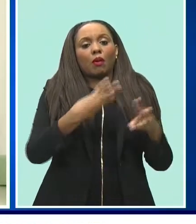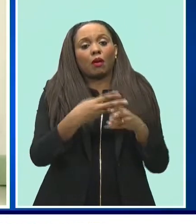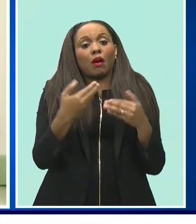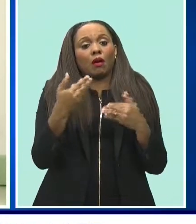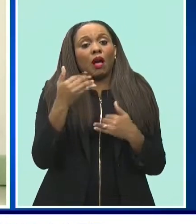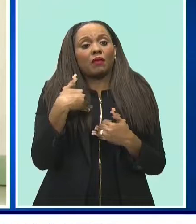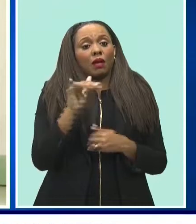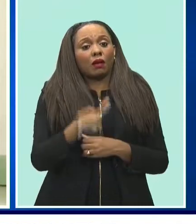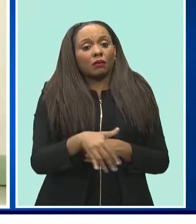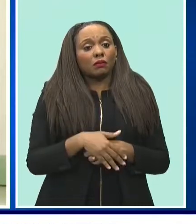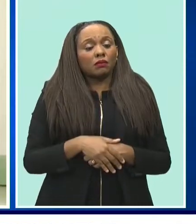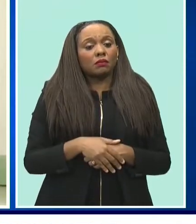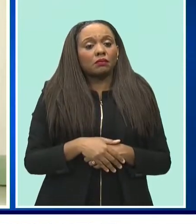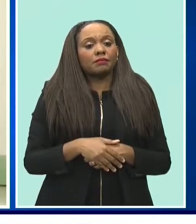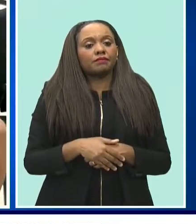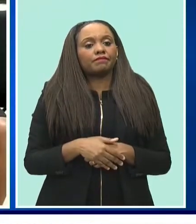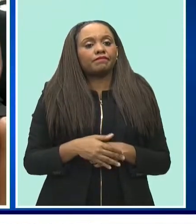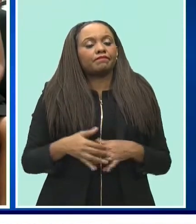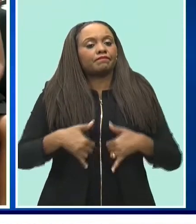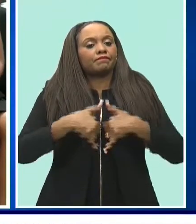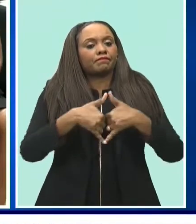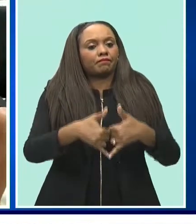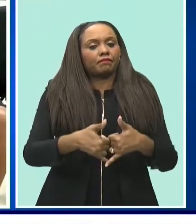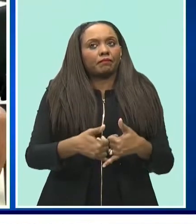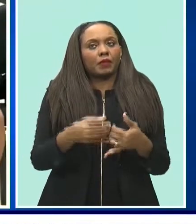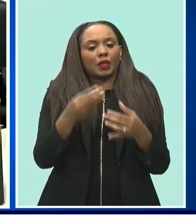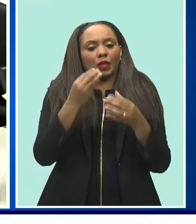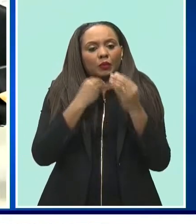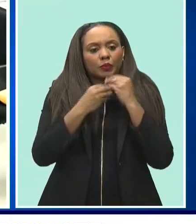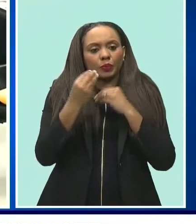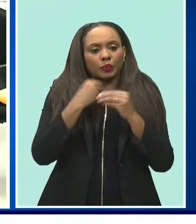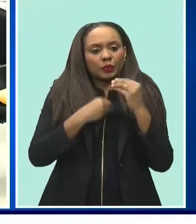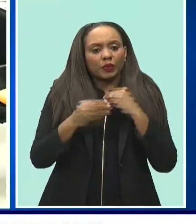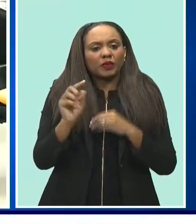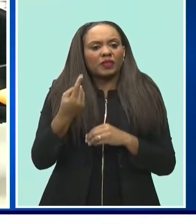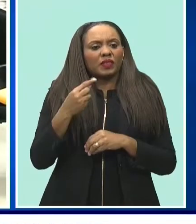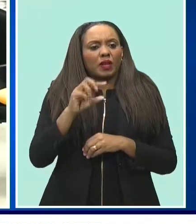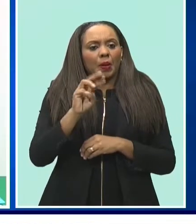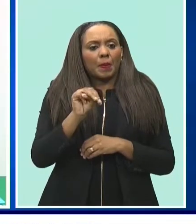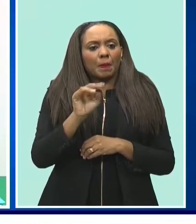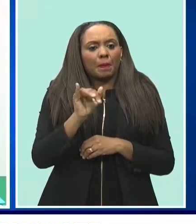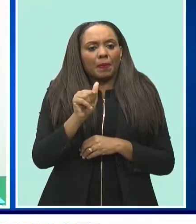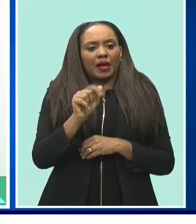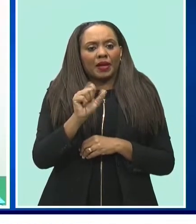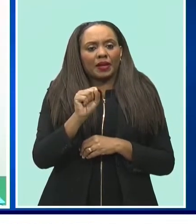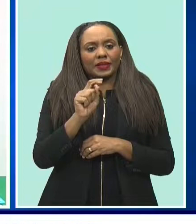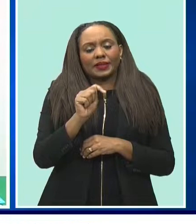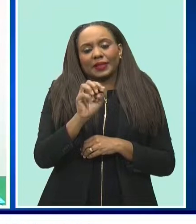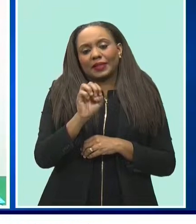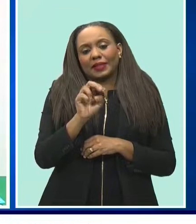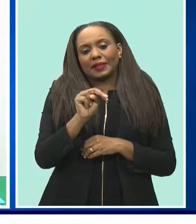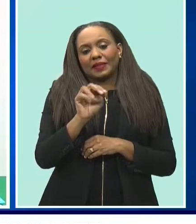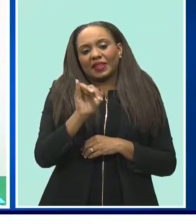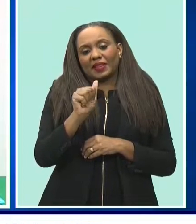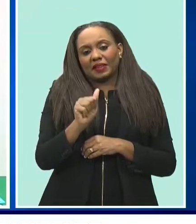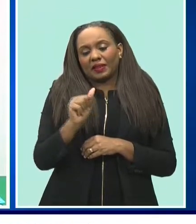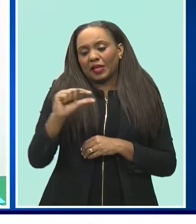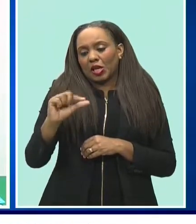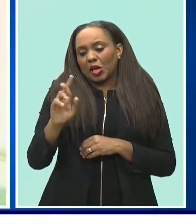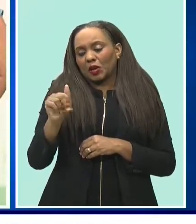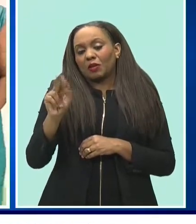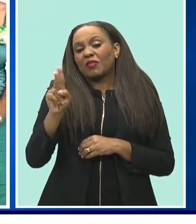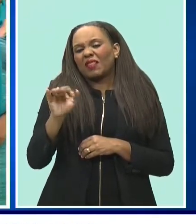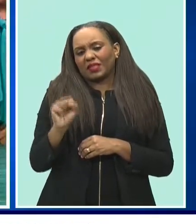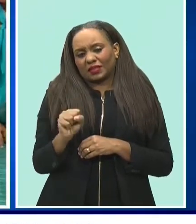awards ceremony and cocktail reception was the first of the Myasthenia Gravis Association of Barbados. Founding members, President